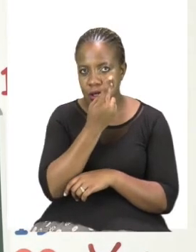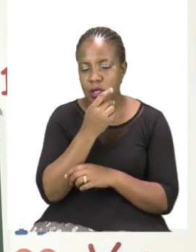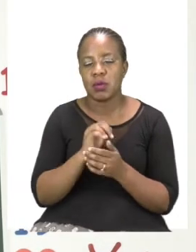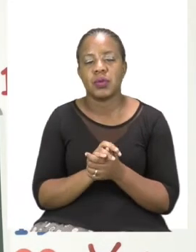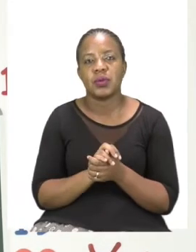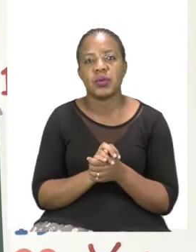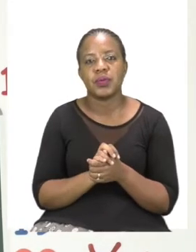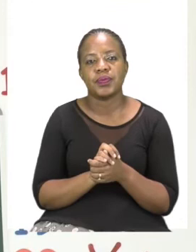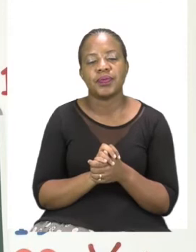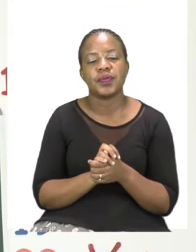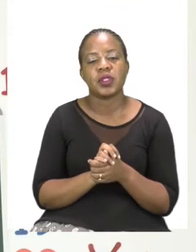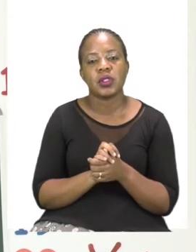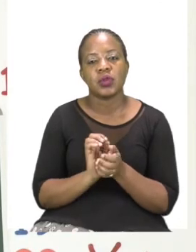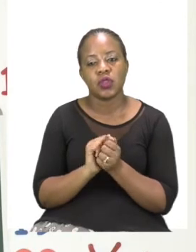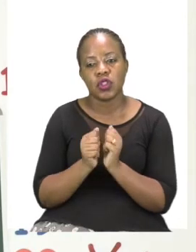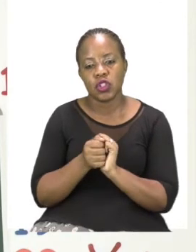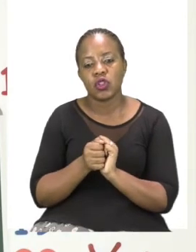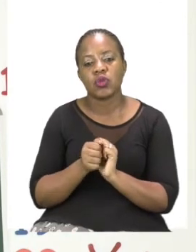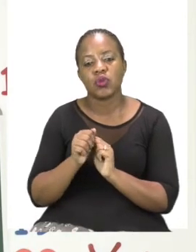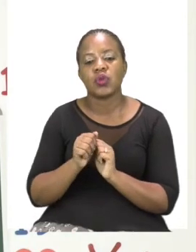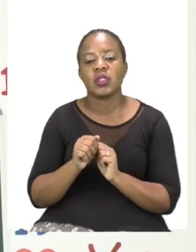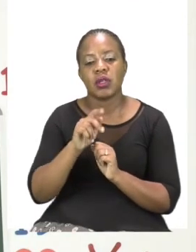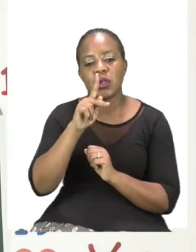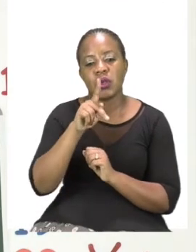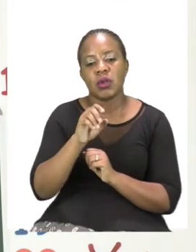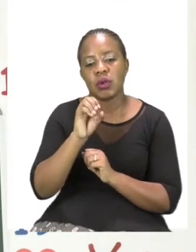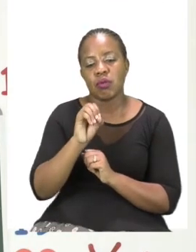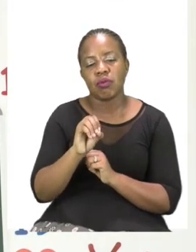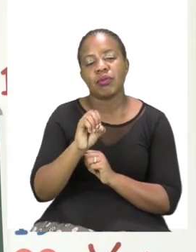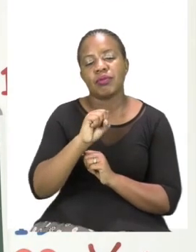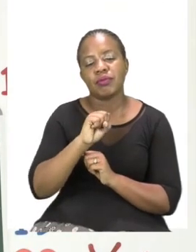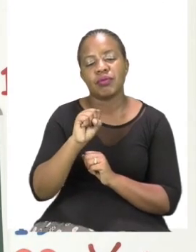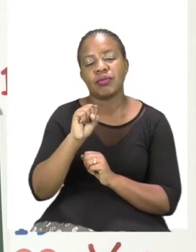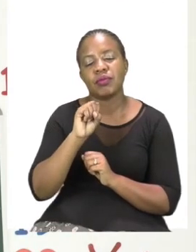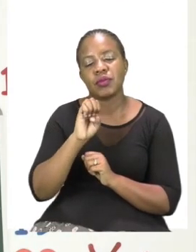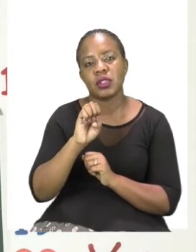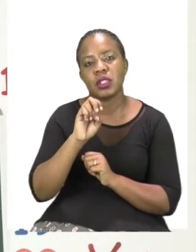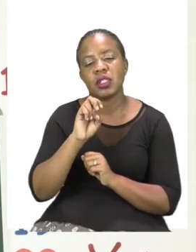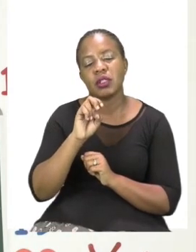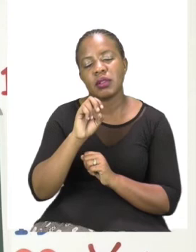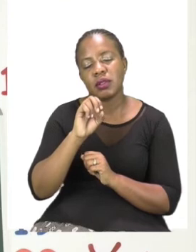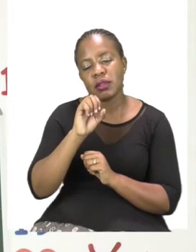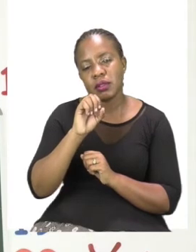places. For the pronoun, if you're pointing, you say I.